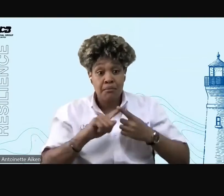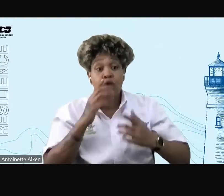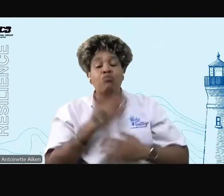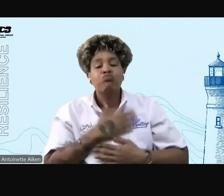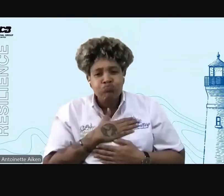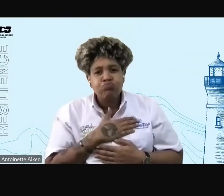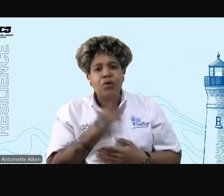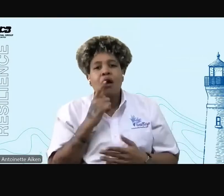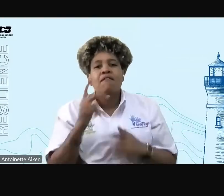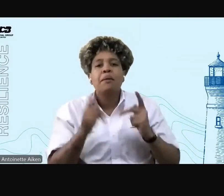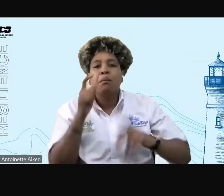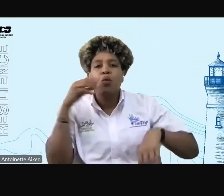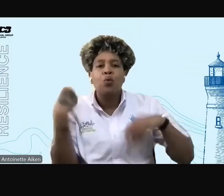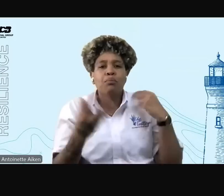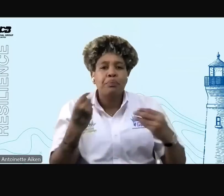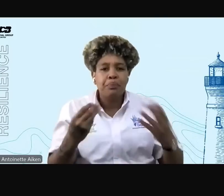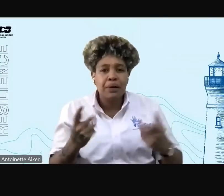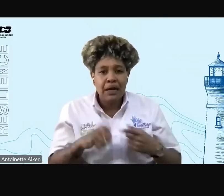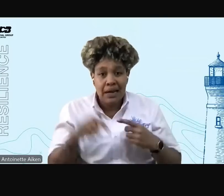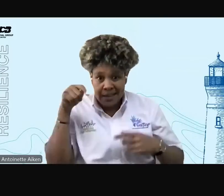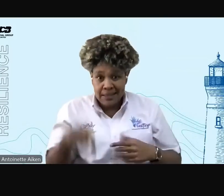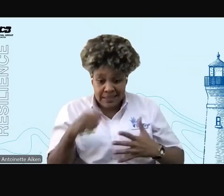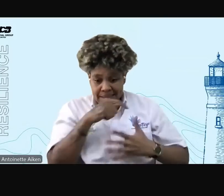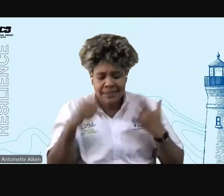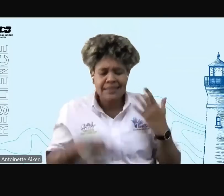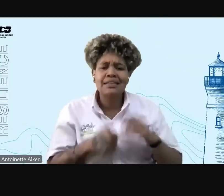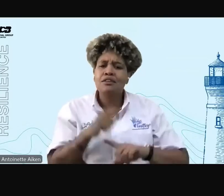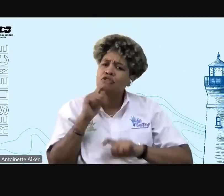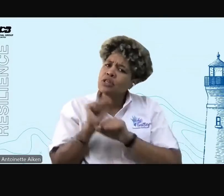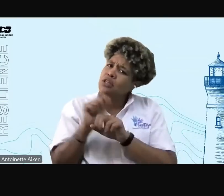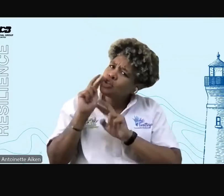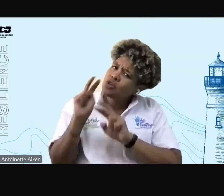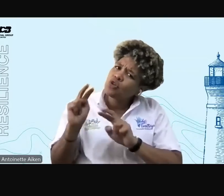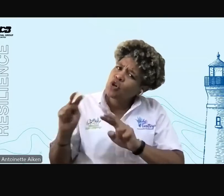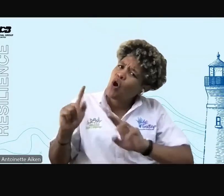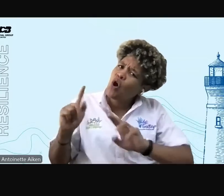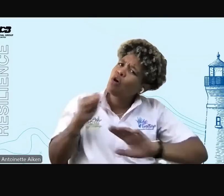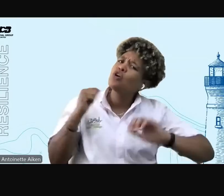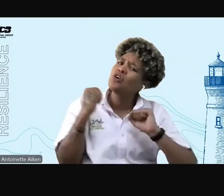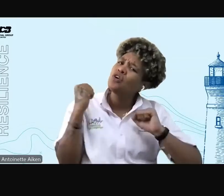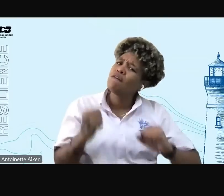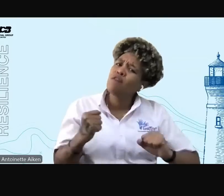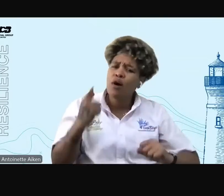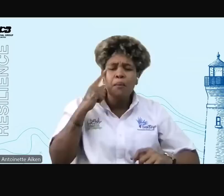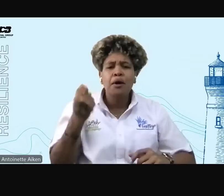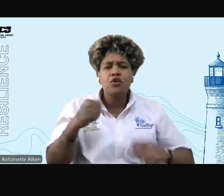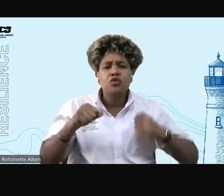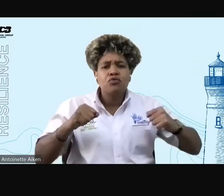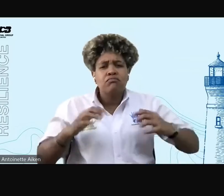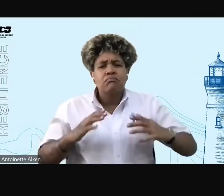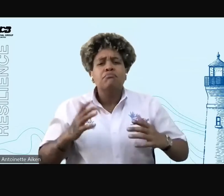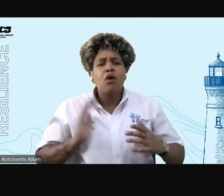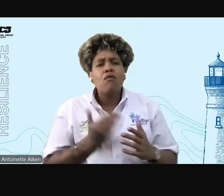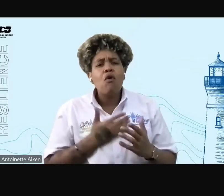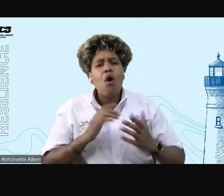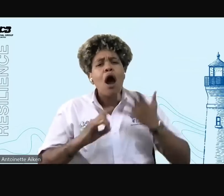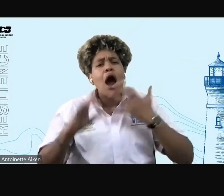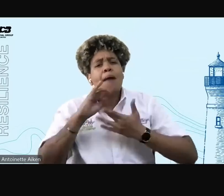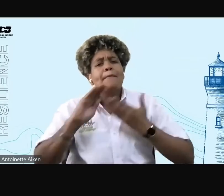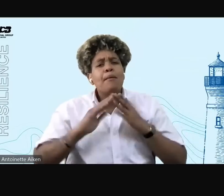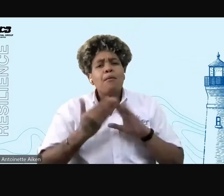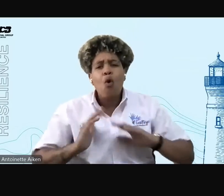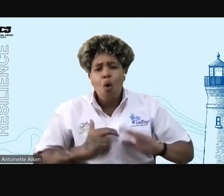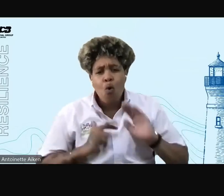donors. This initiative is a testament to the solidarity and resilience of the Caribbean community and our role in supporting